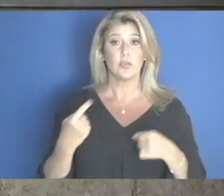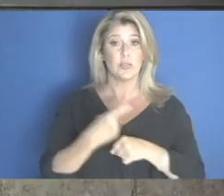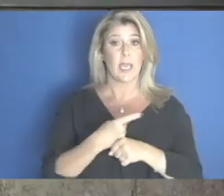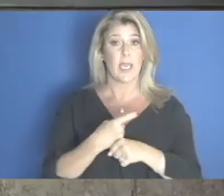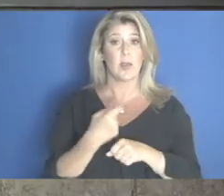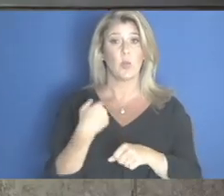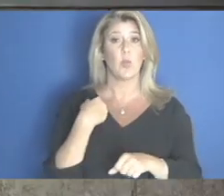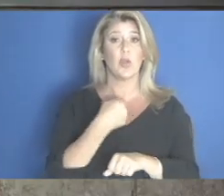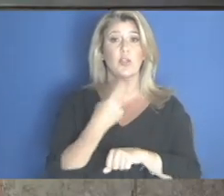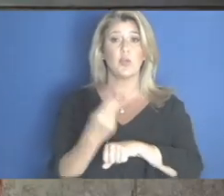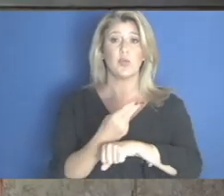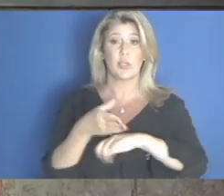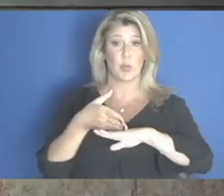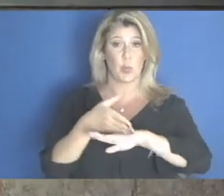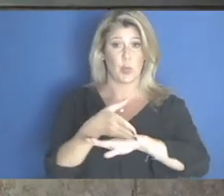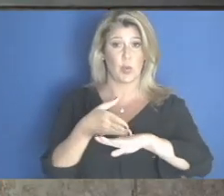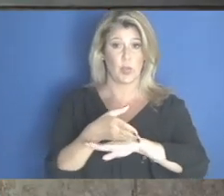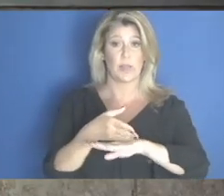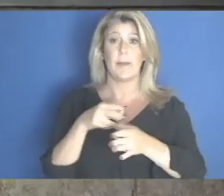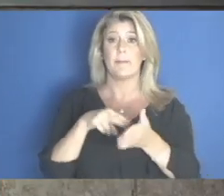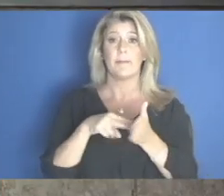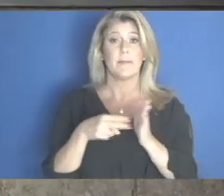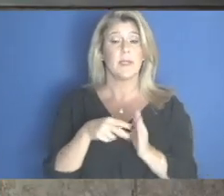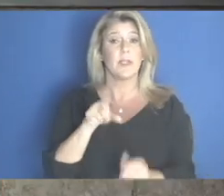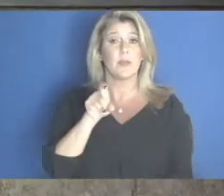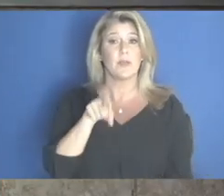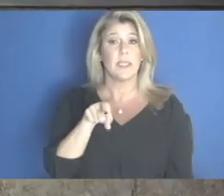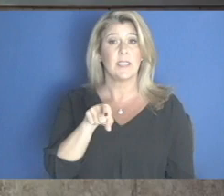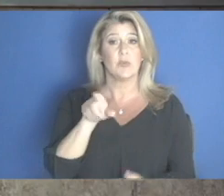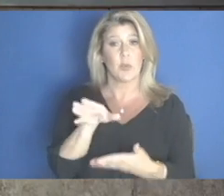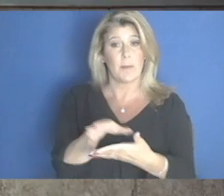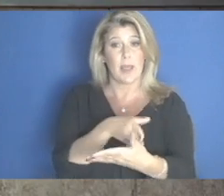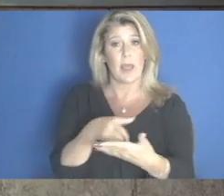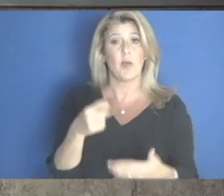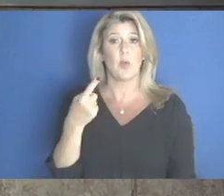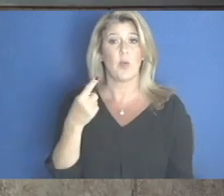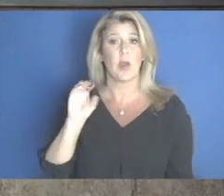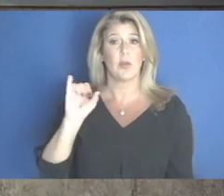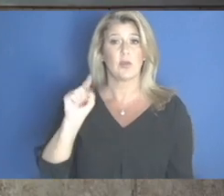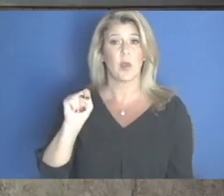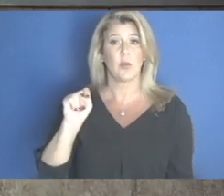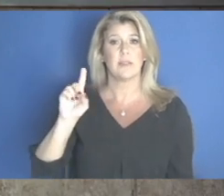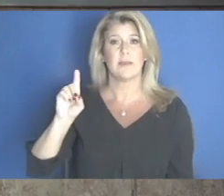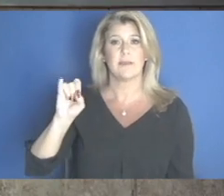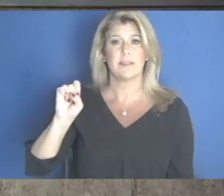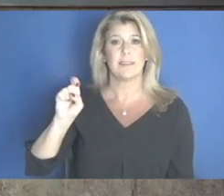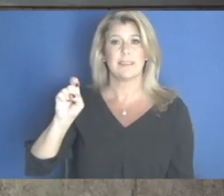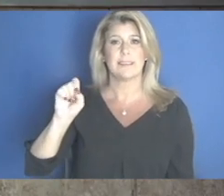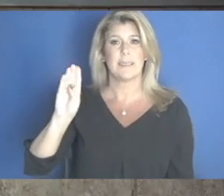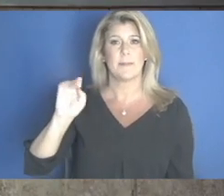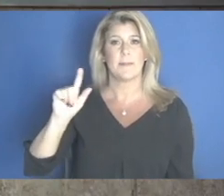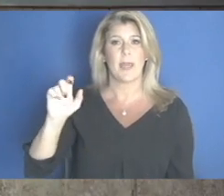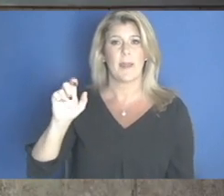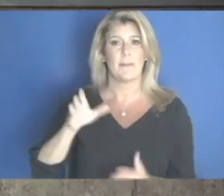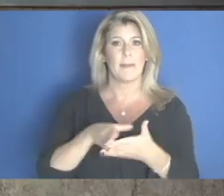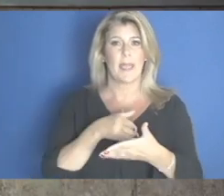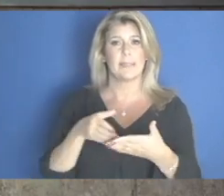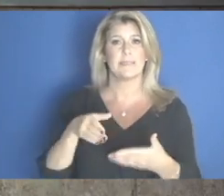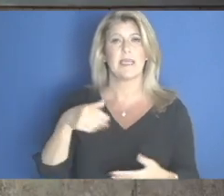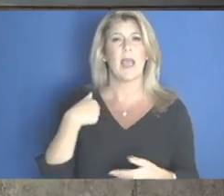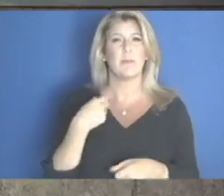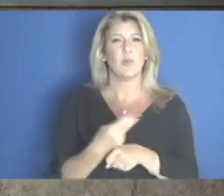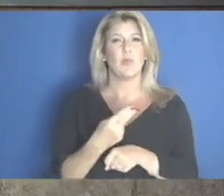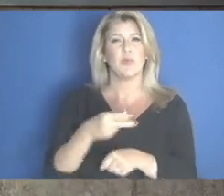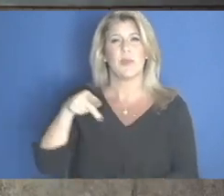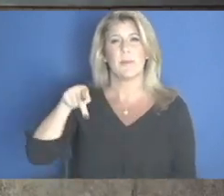Today we'll be working on wood, and in that case what you want to do is apply one coat of Dixie Belle paint. I will be using